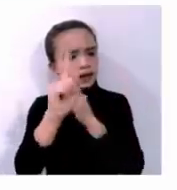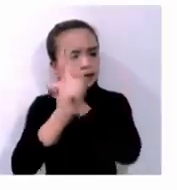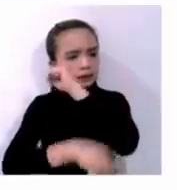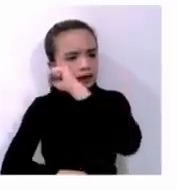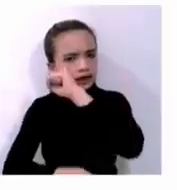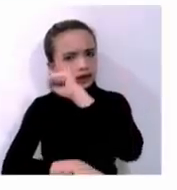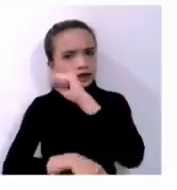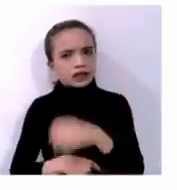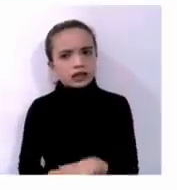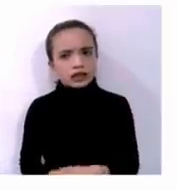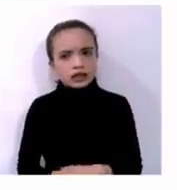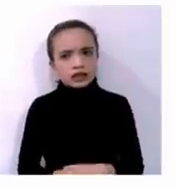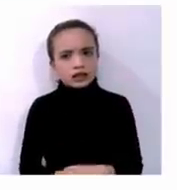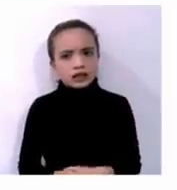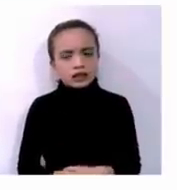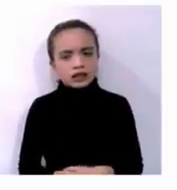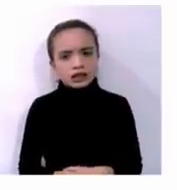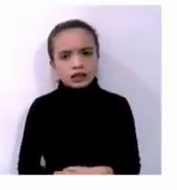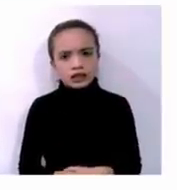stemming.